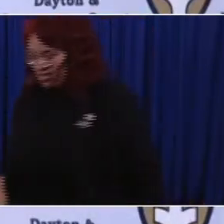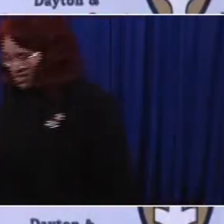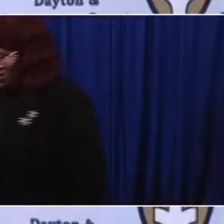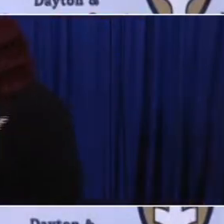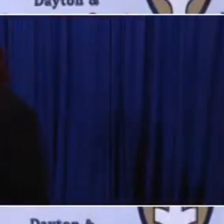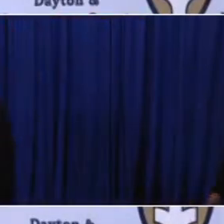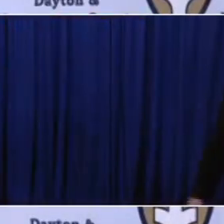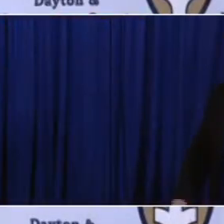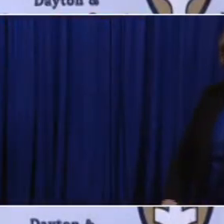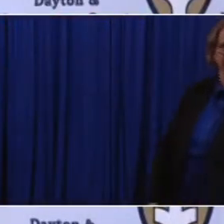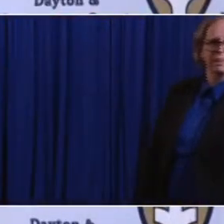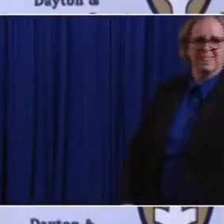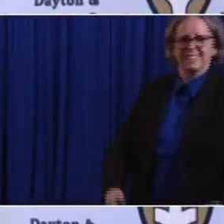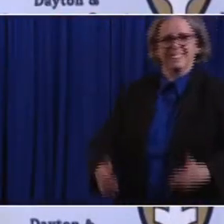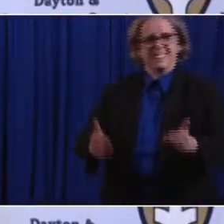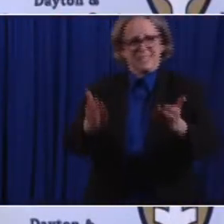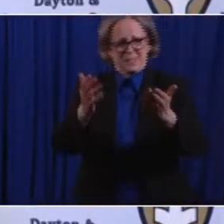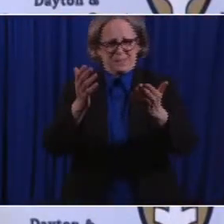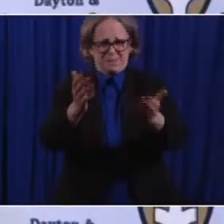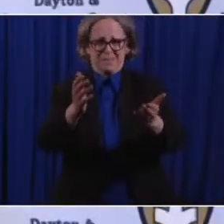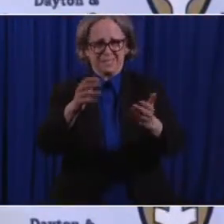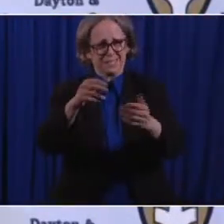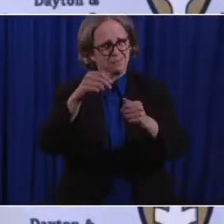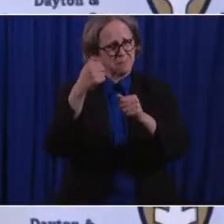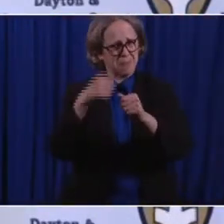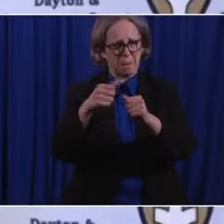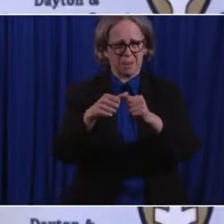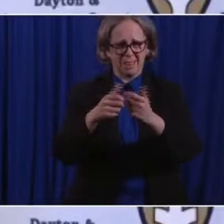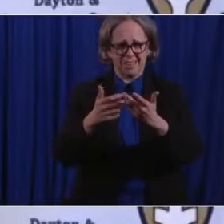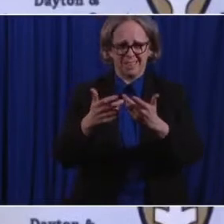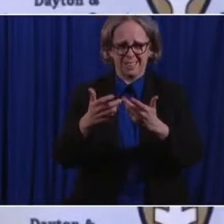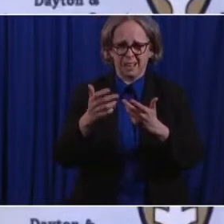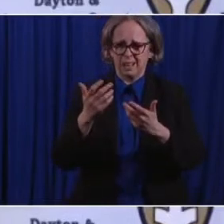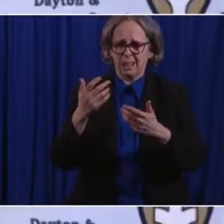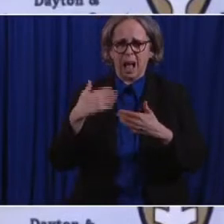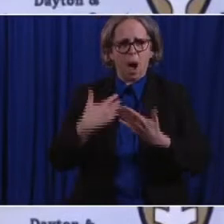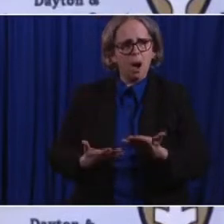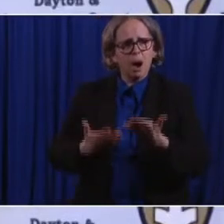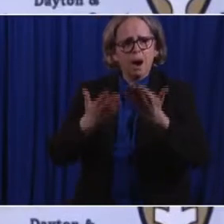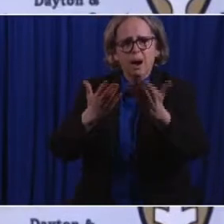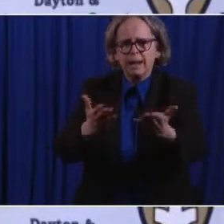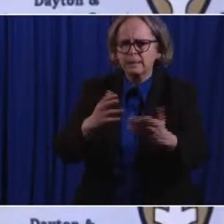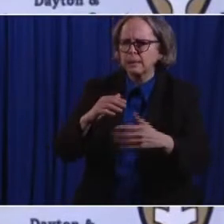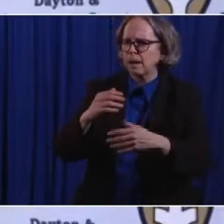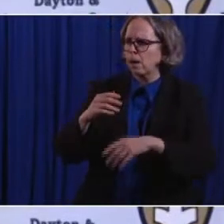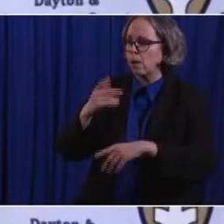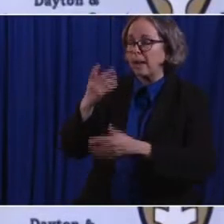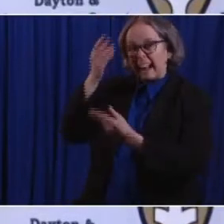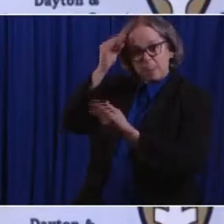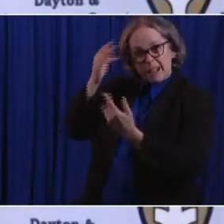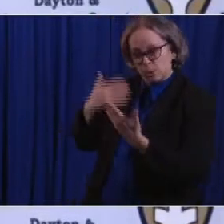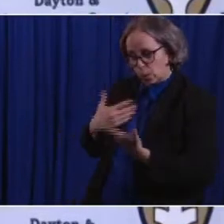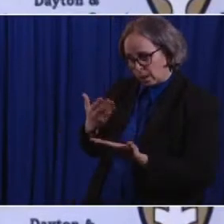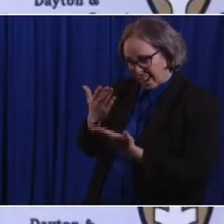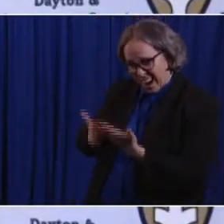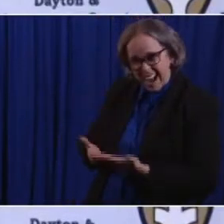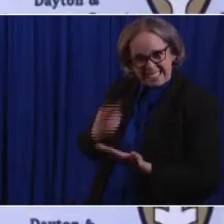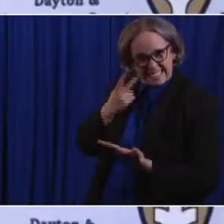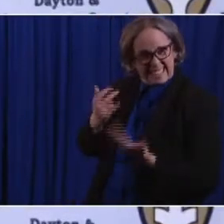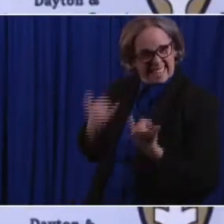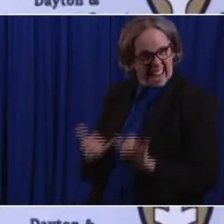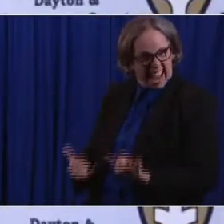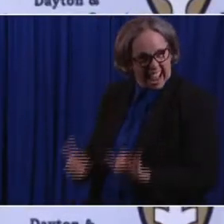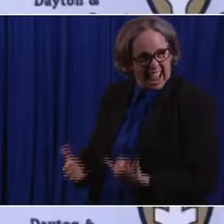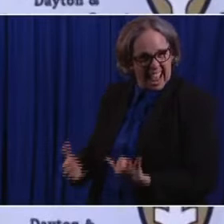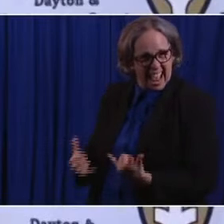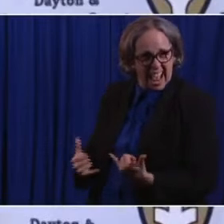we're seeing currently. And that's really the best that we can do. We don't have a crystal ball look in the future. I